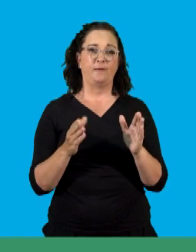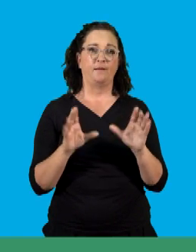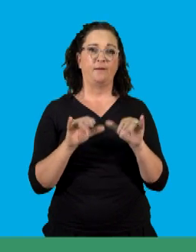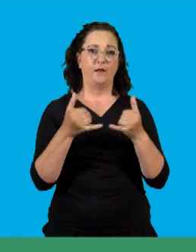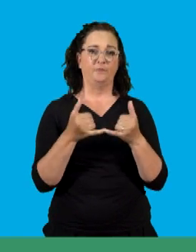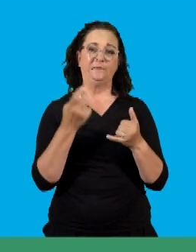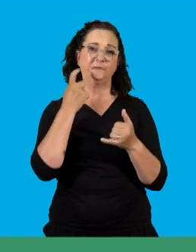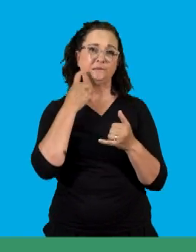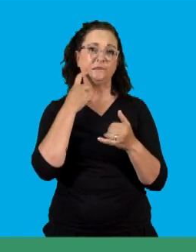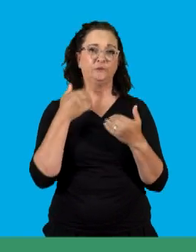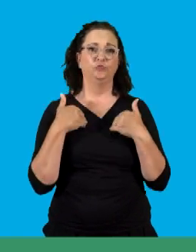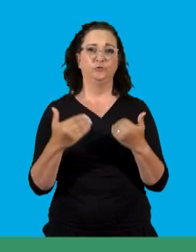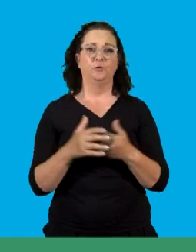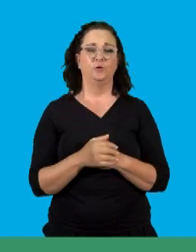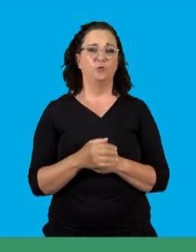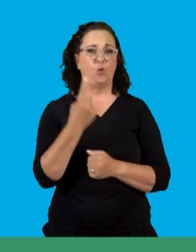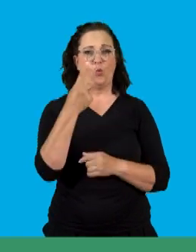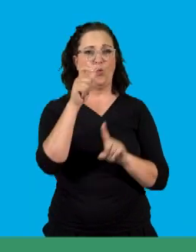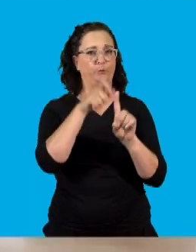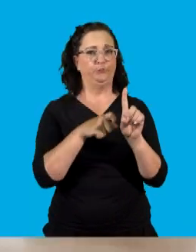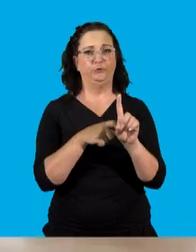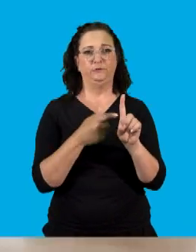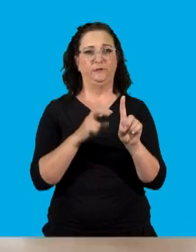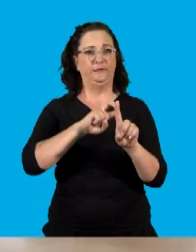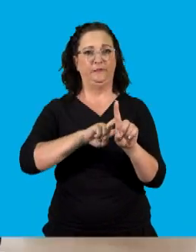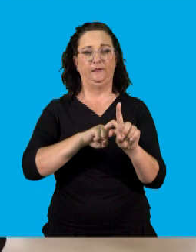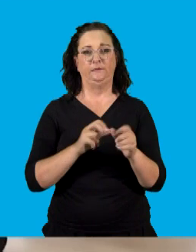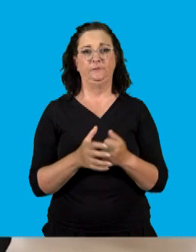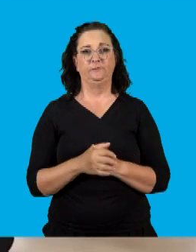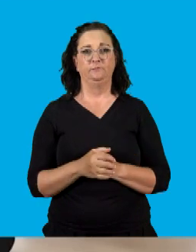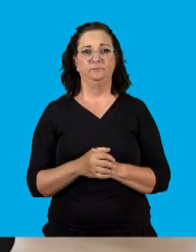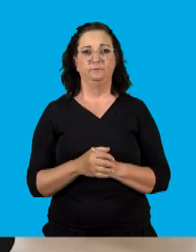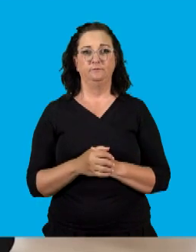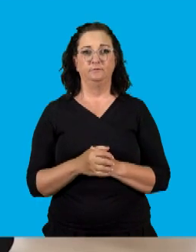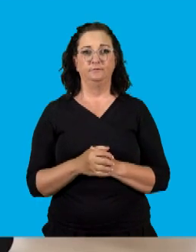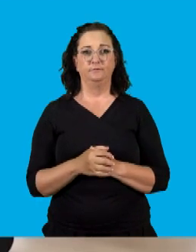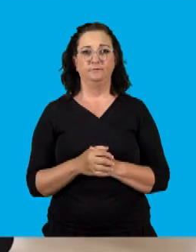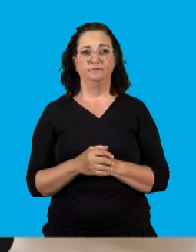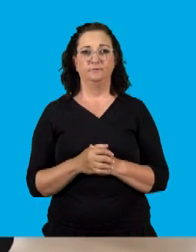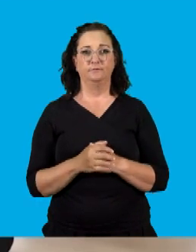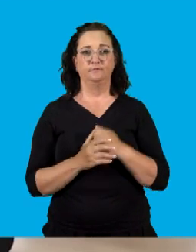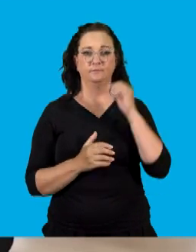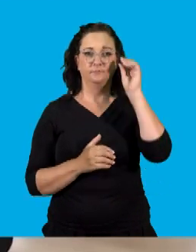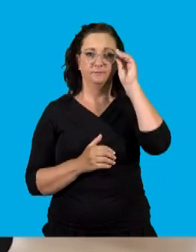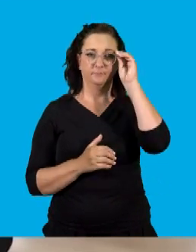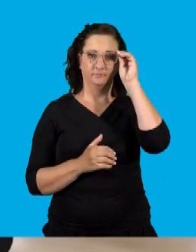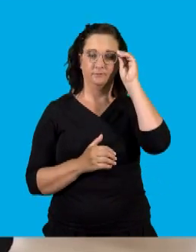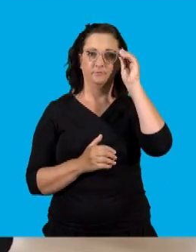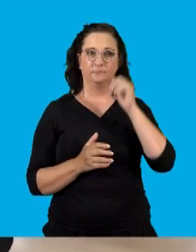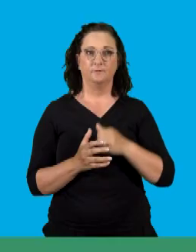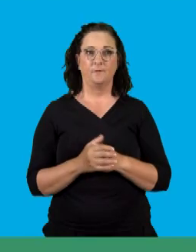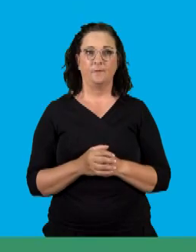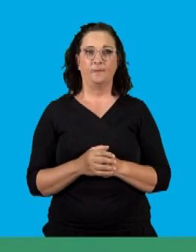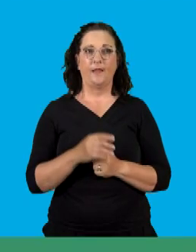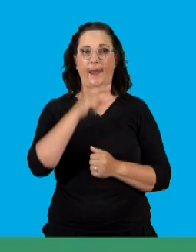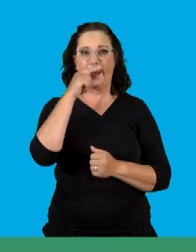it's easy to start a public company because it only requires one person. One person can start a public company. The